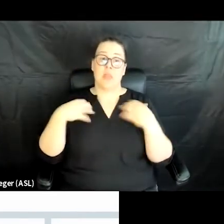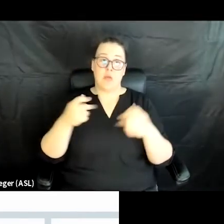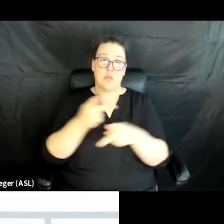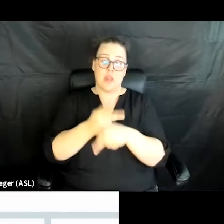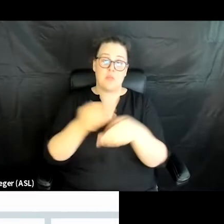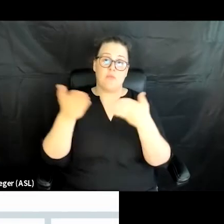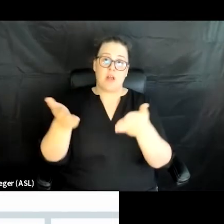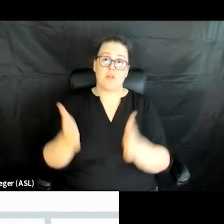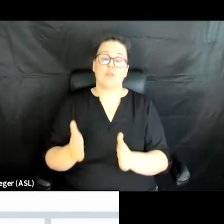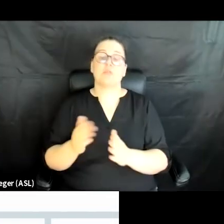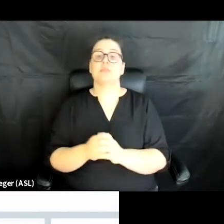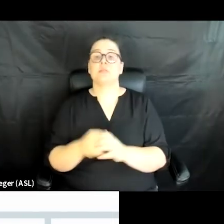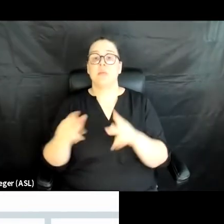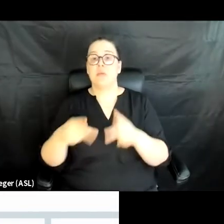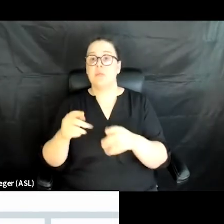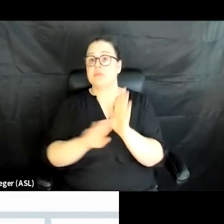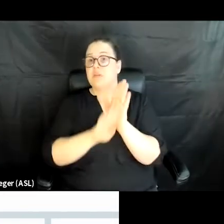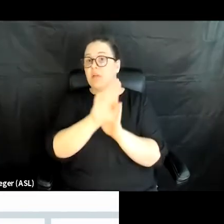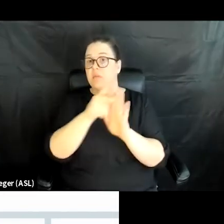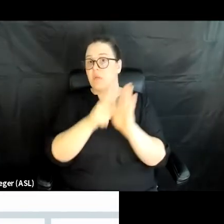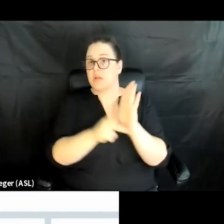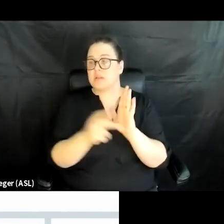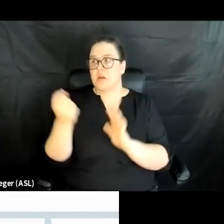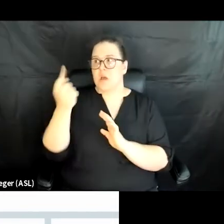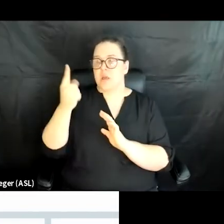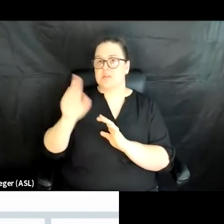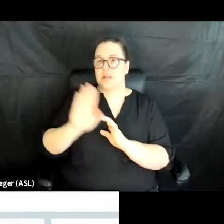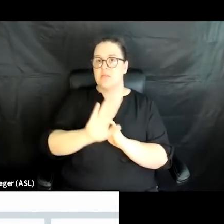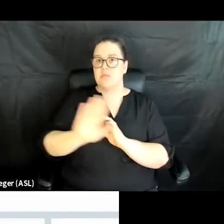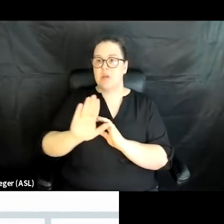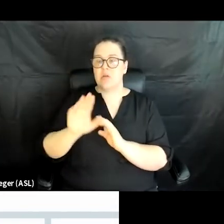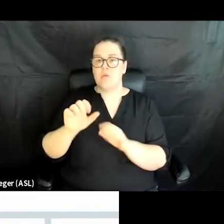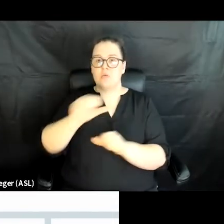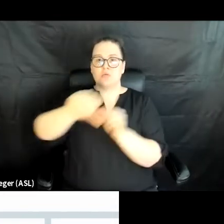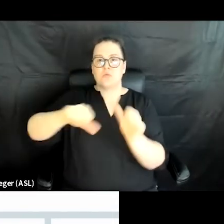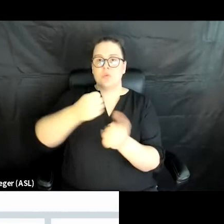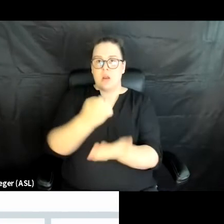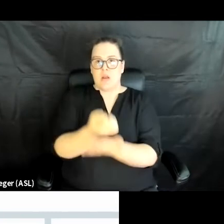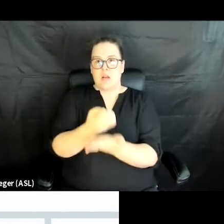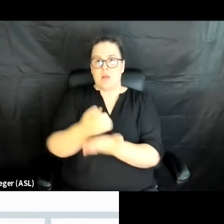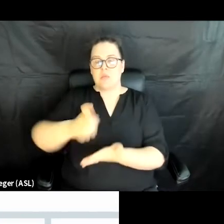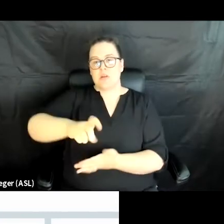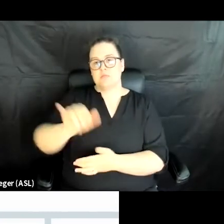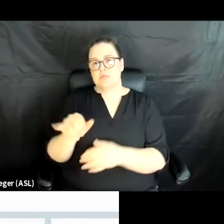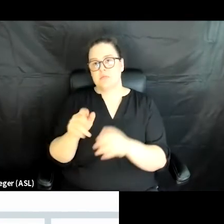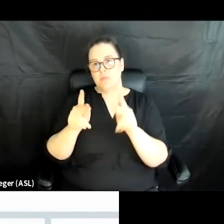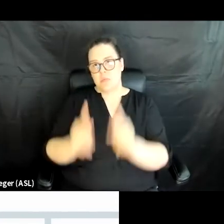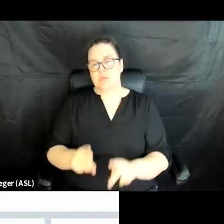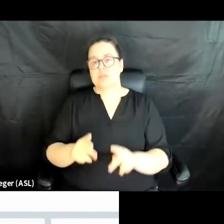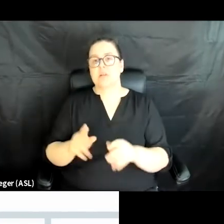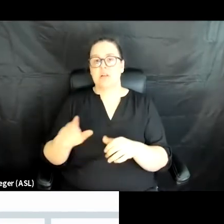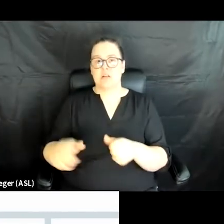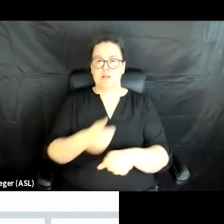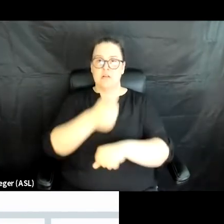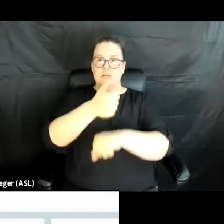persons making political policy to be attentive to the changing socioeconomic needs of persons and implement